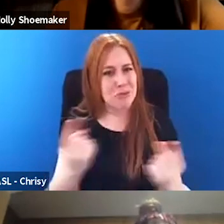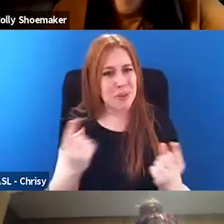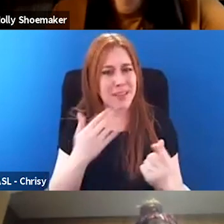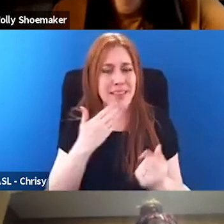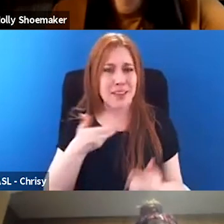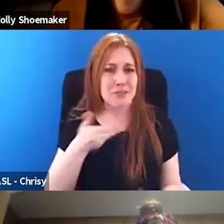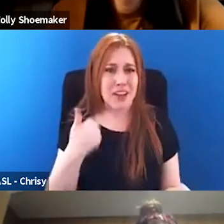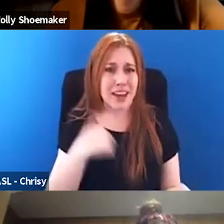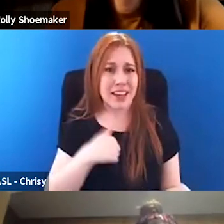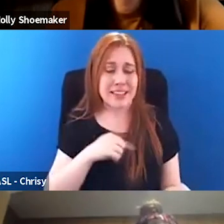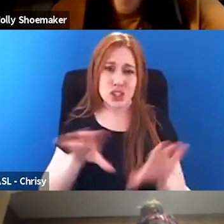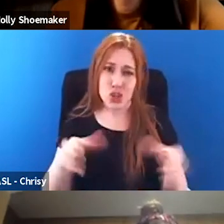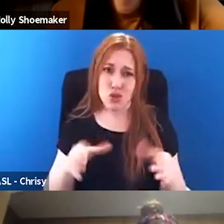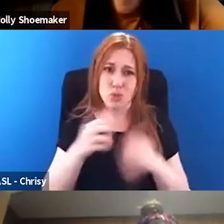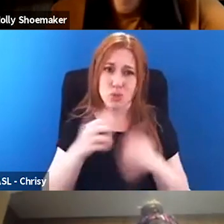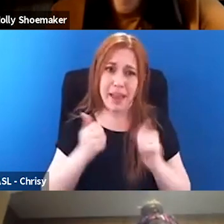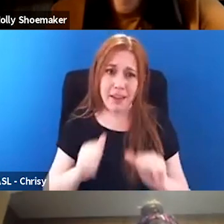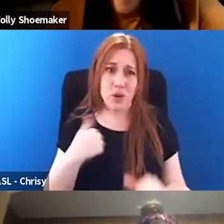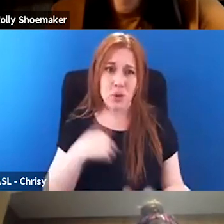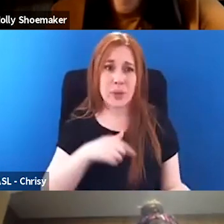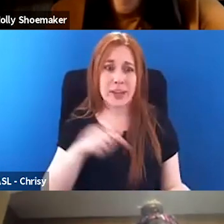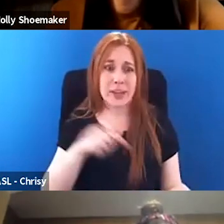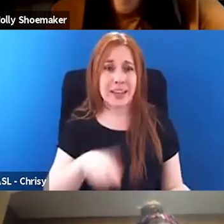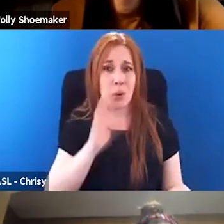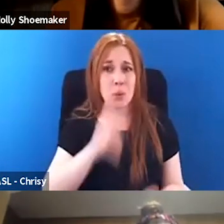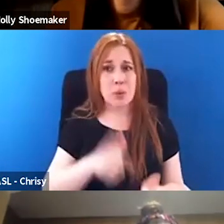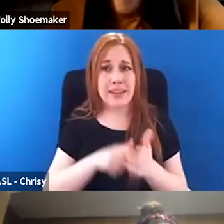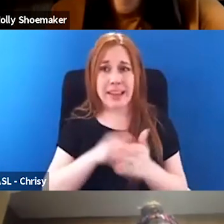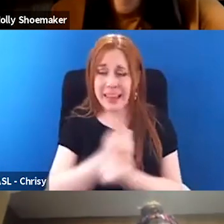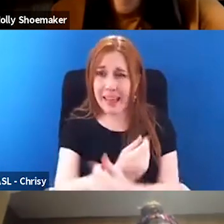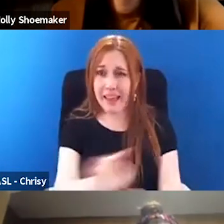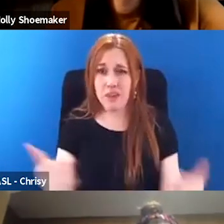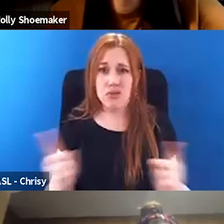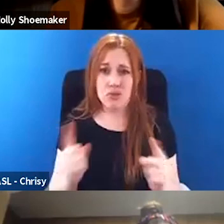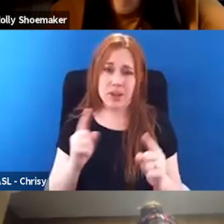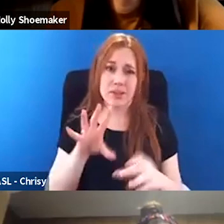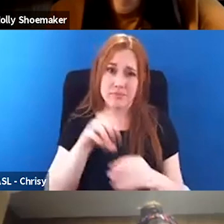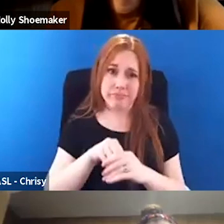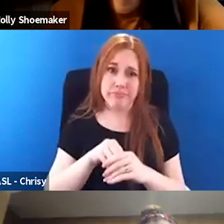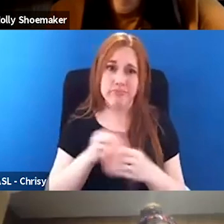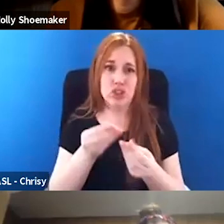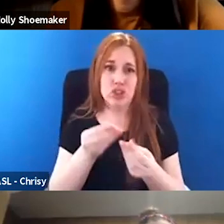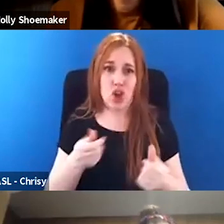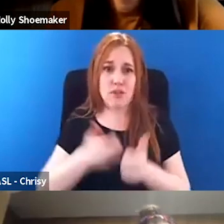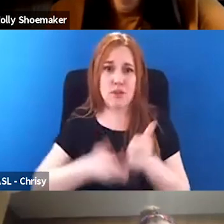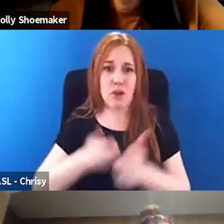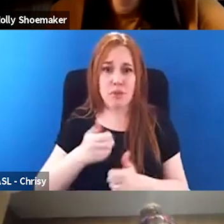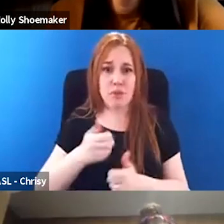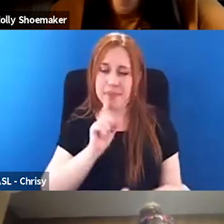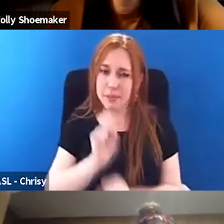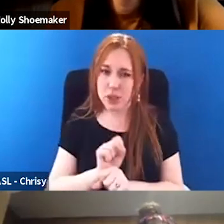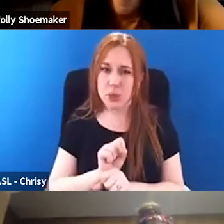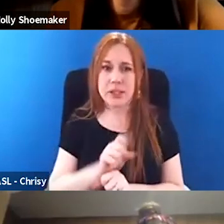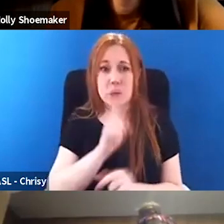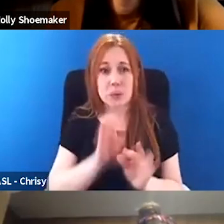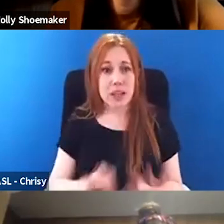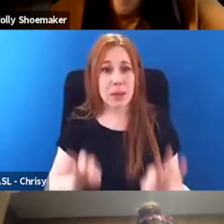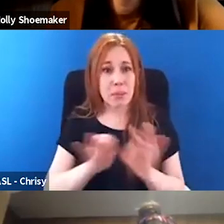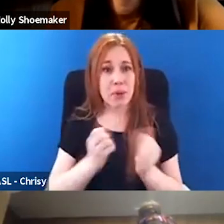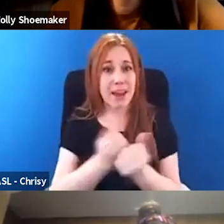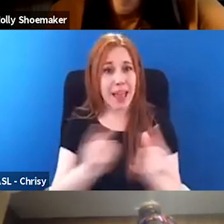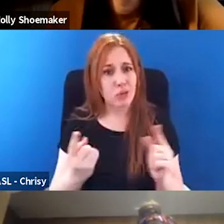it's a group effort. It's gonna take everybody to solve this. So it's really important that everybody buys